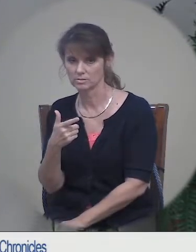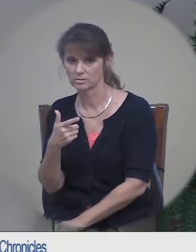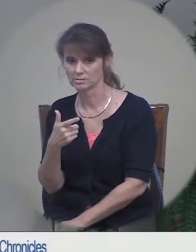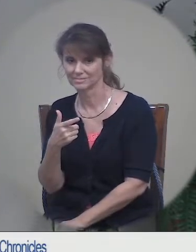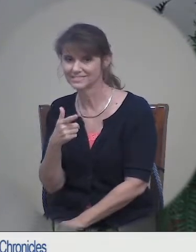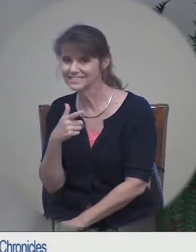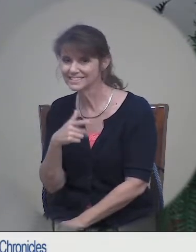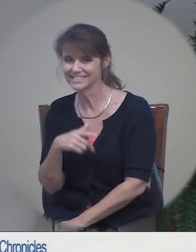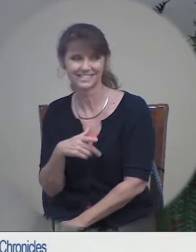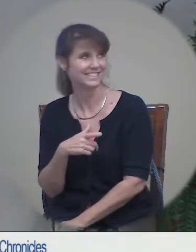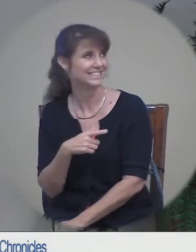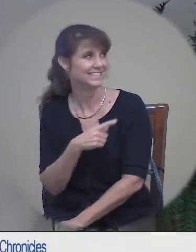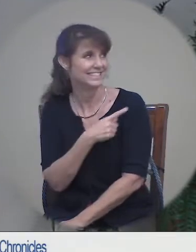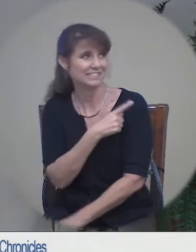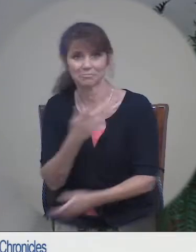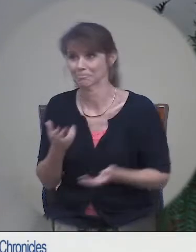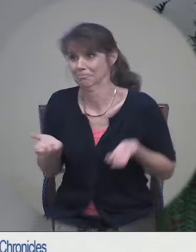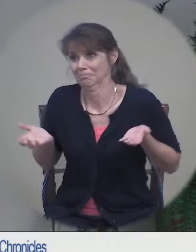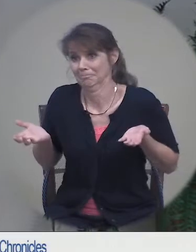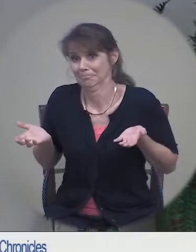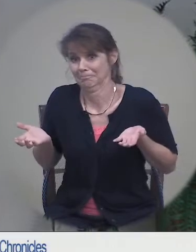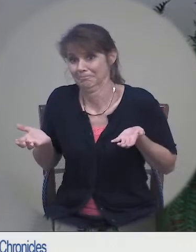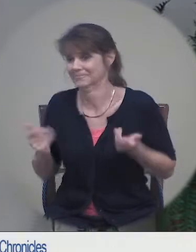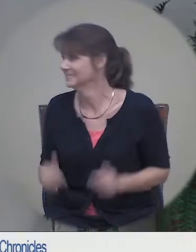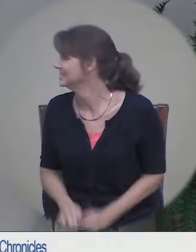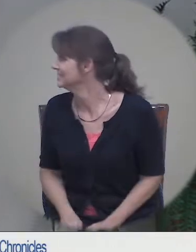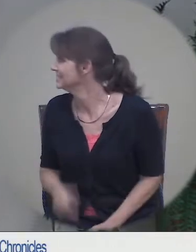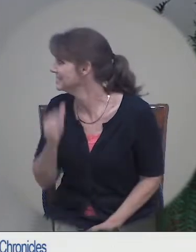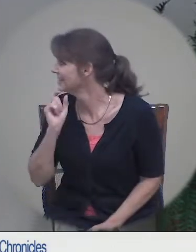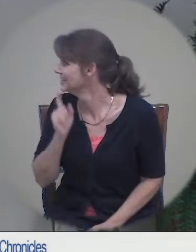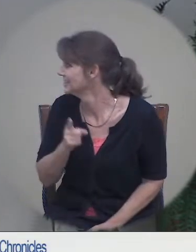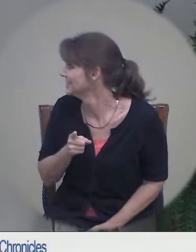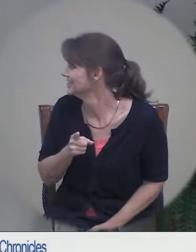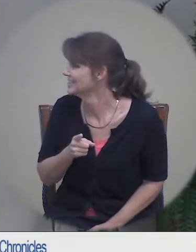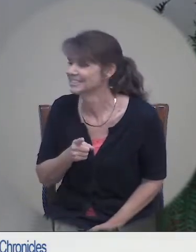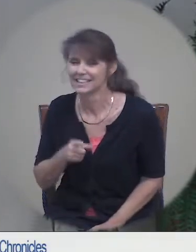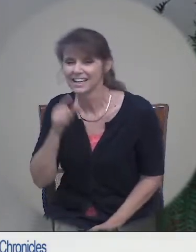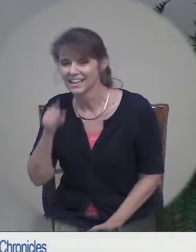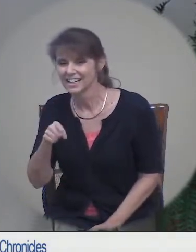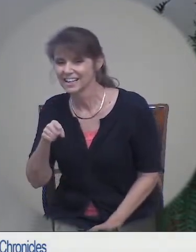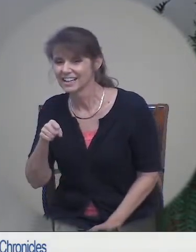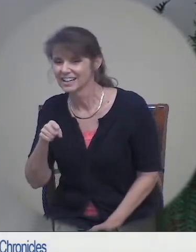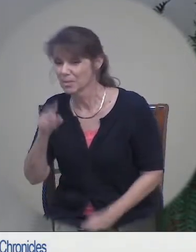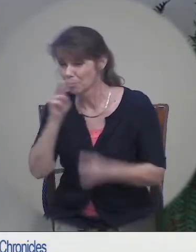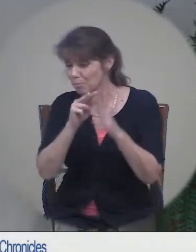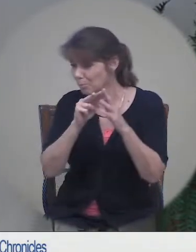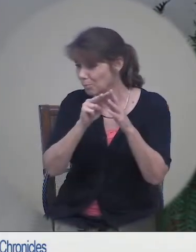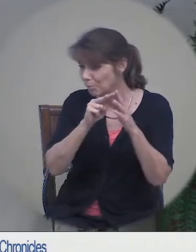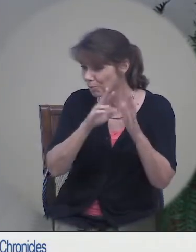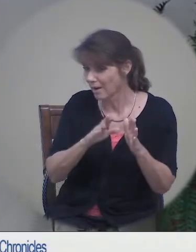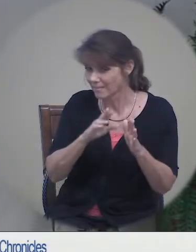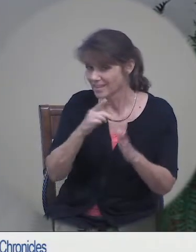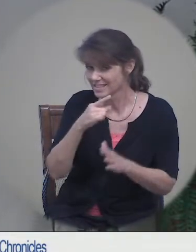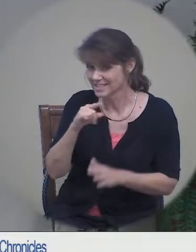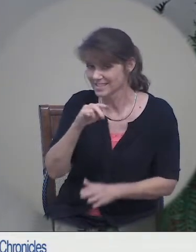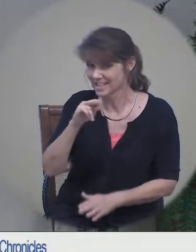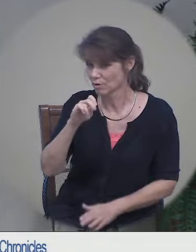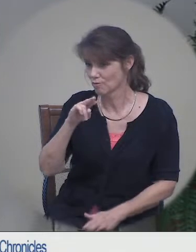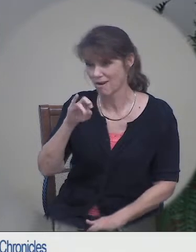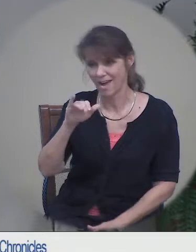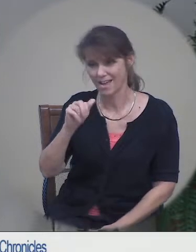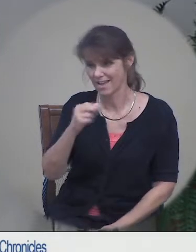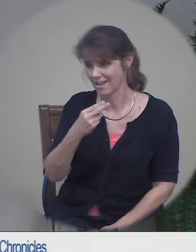if it was the prophet, one of the prophets? I don't believe it is the daughter of the prophet, okay? But who it